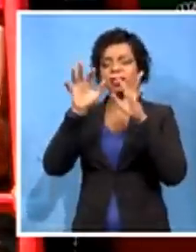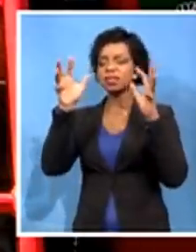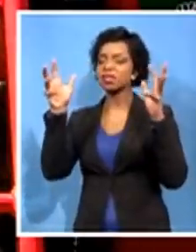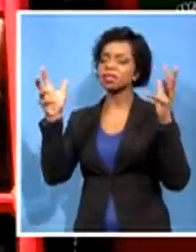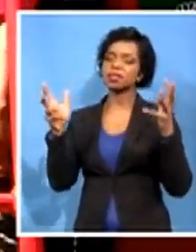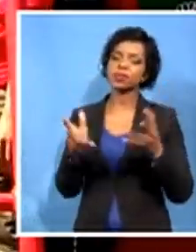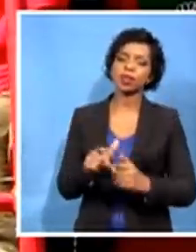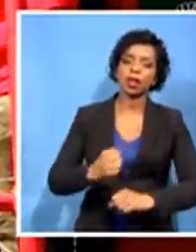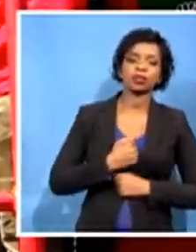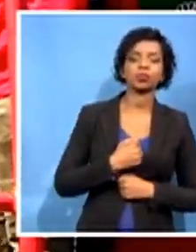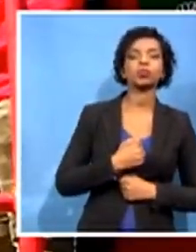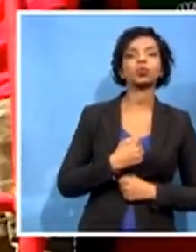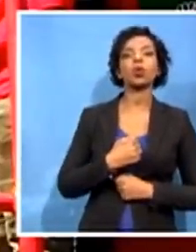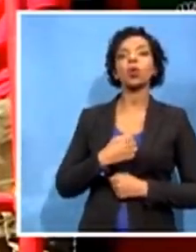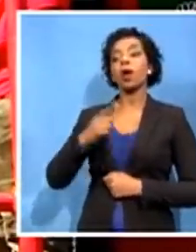Maibuye!